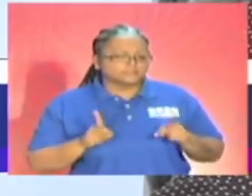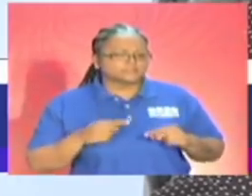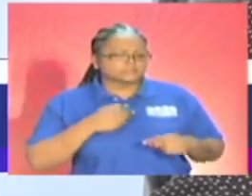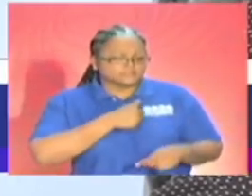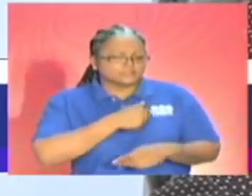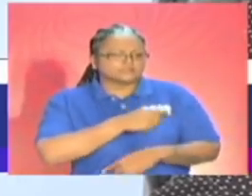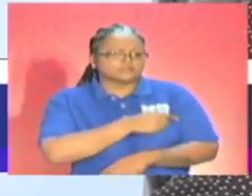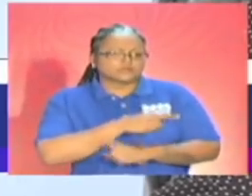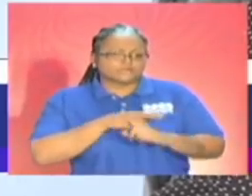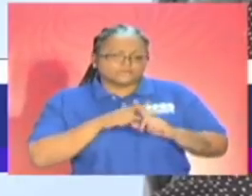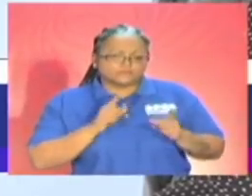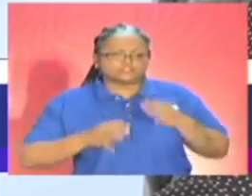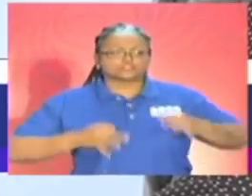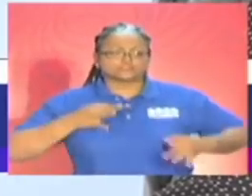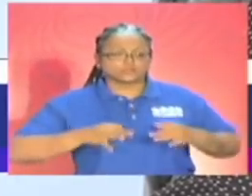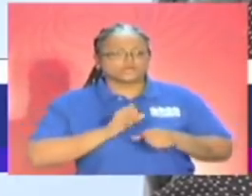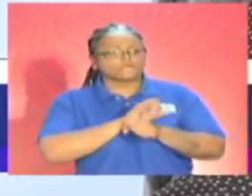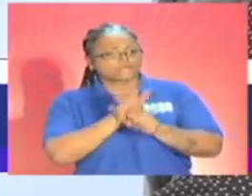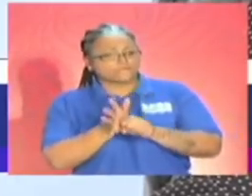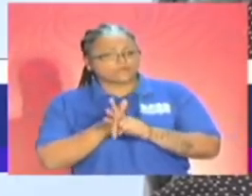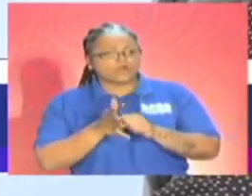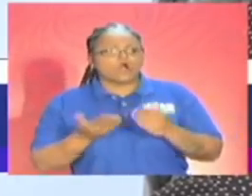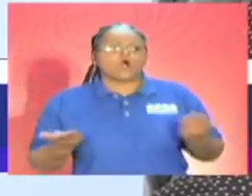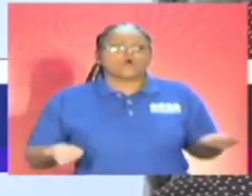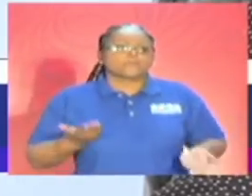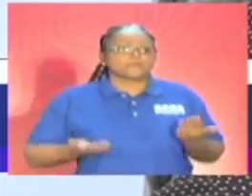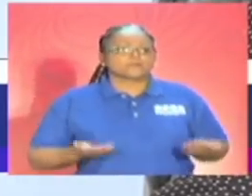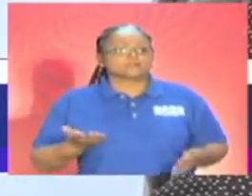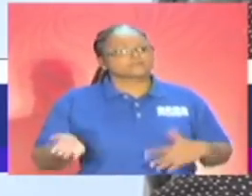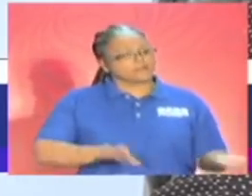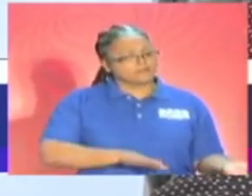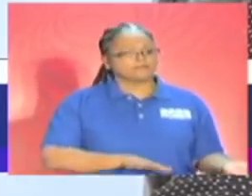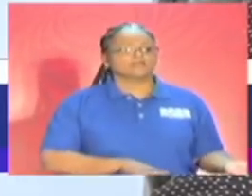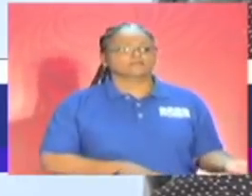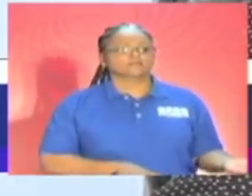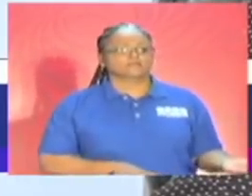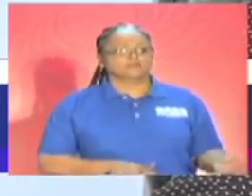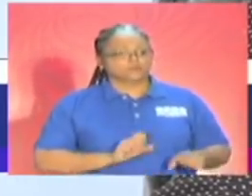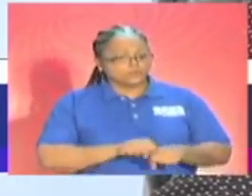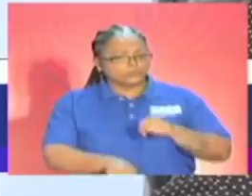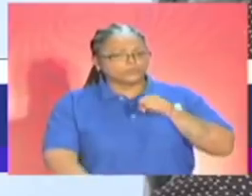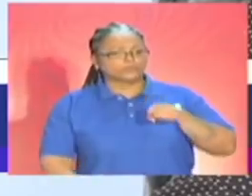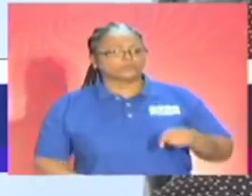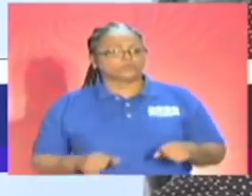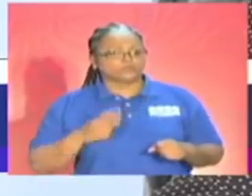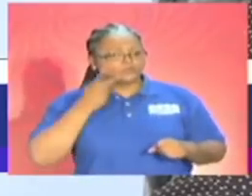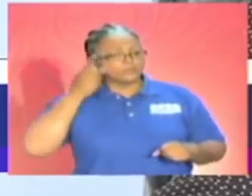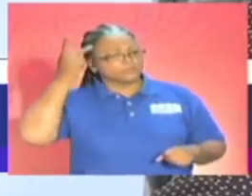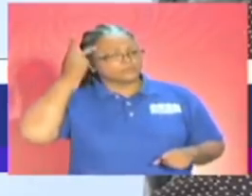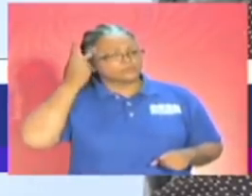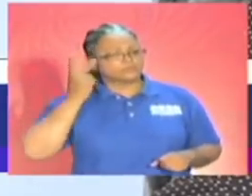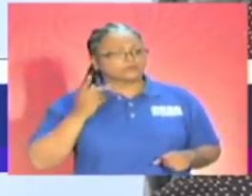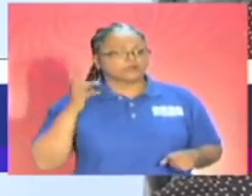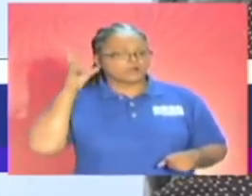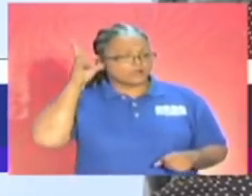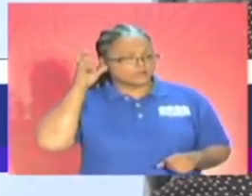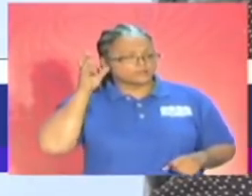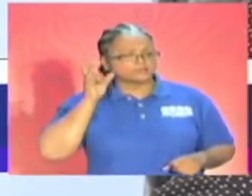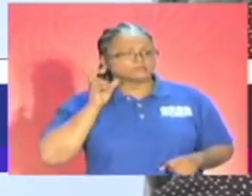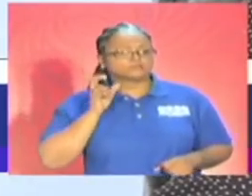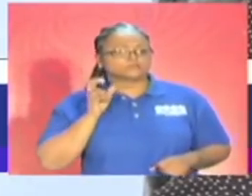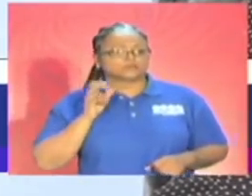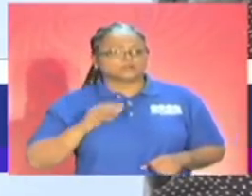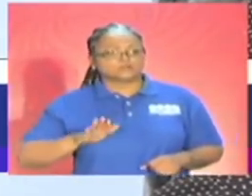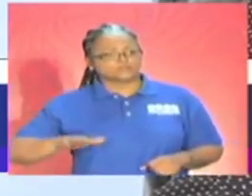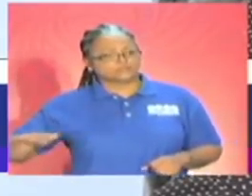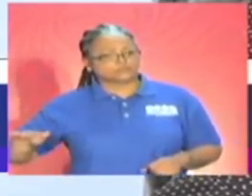by the disease. And I think, you know, most parents hearing that from a child would listen